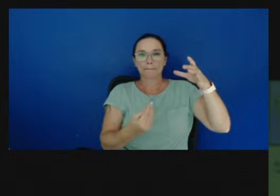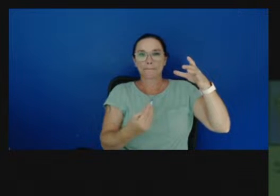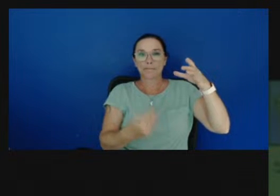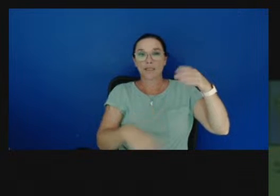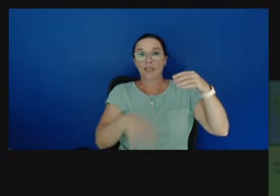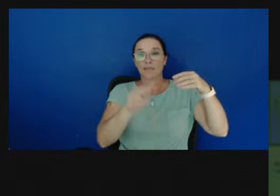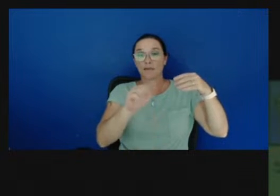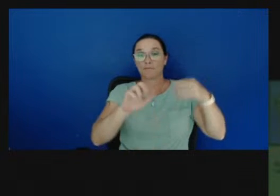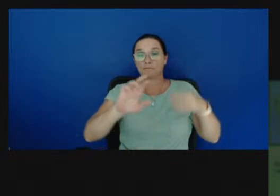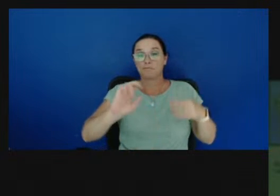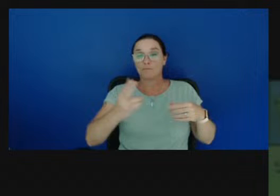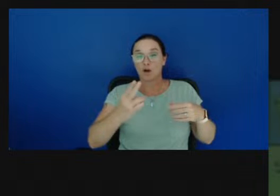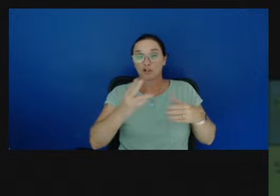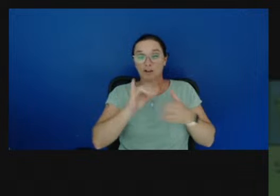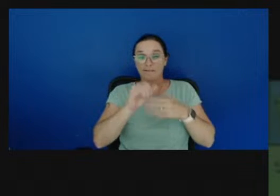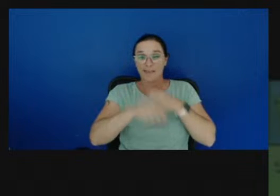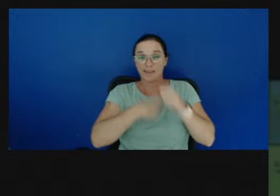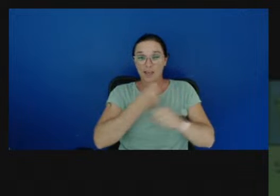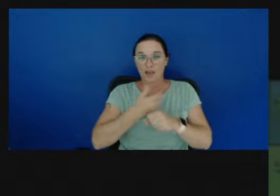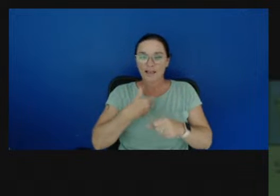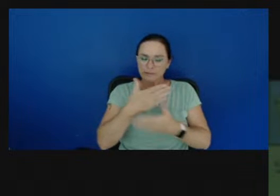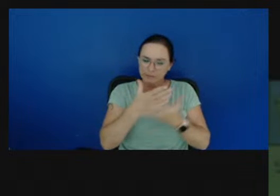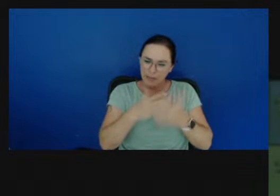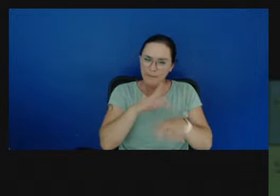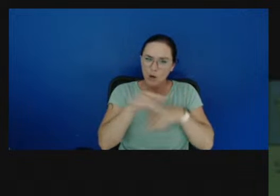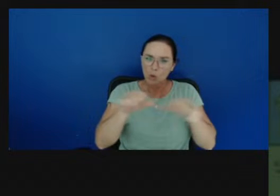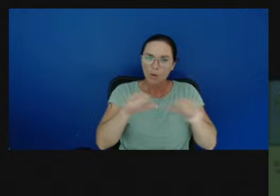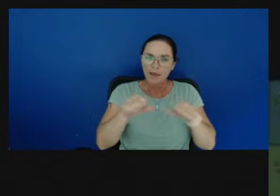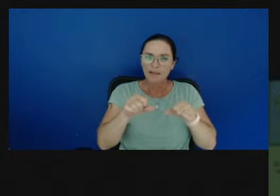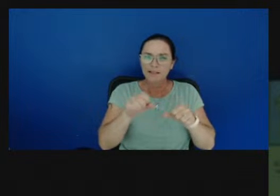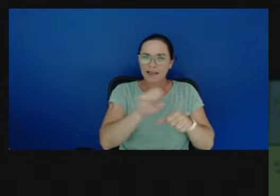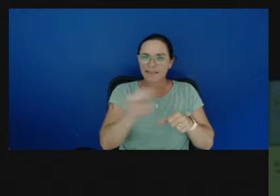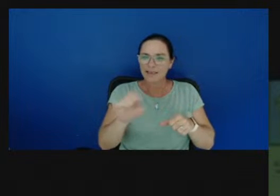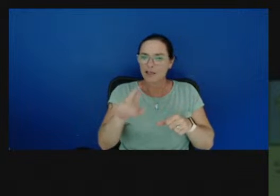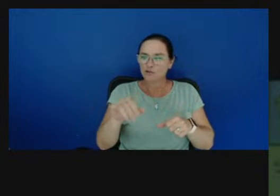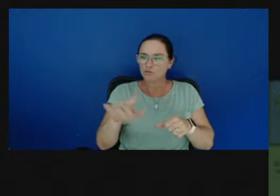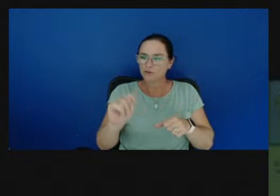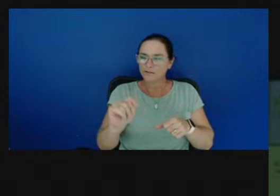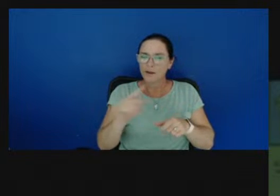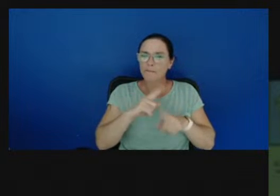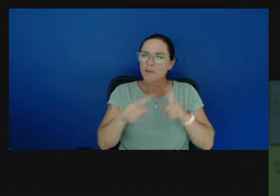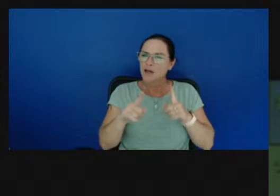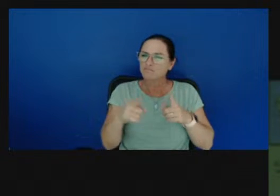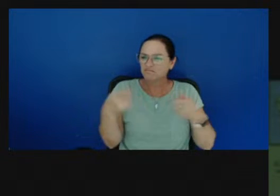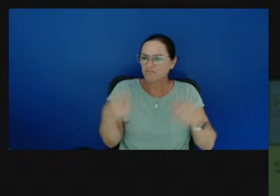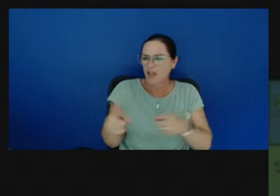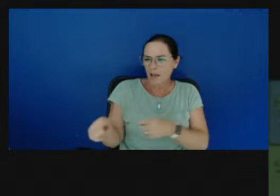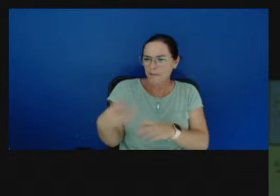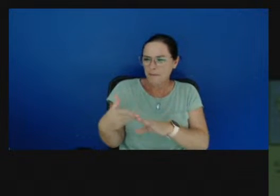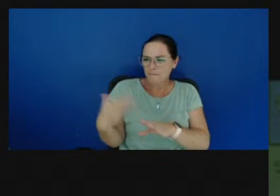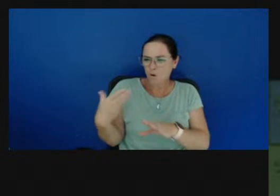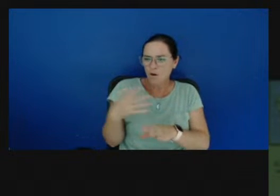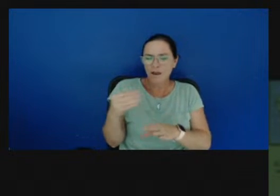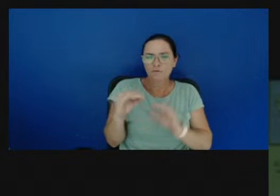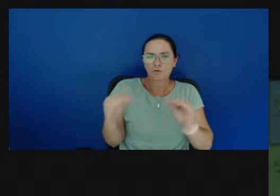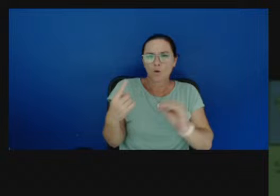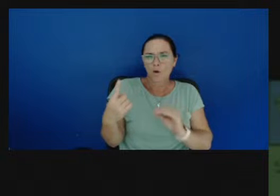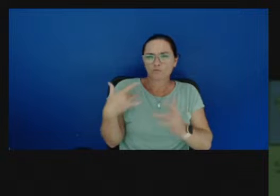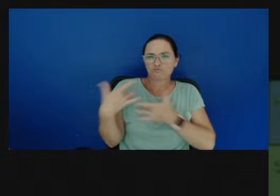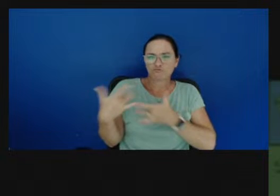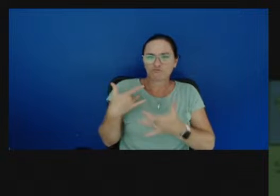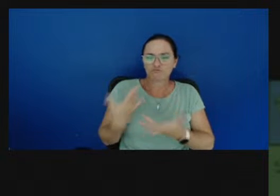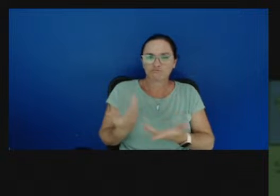that year, some earthquakes occurred, but in the east rift zone, but things like that had happened before, and no one was very